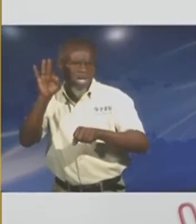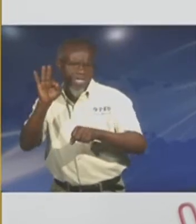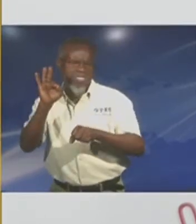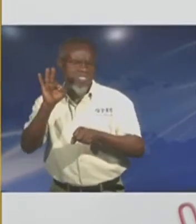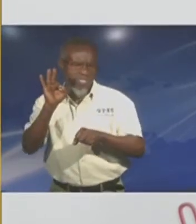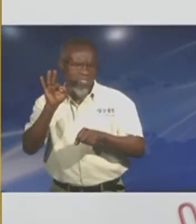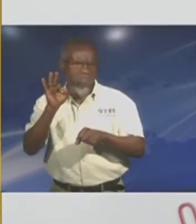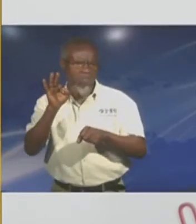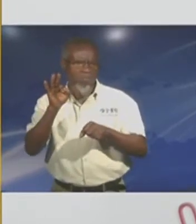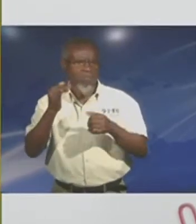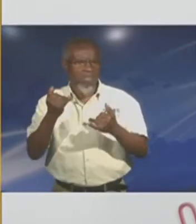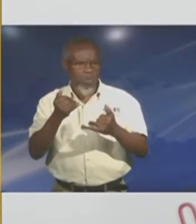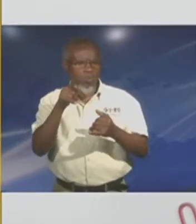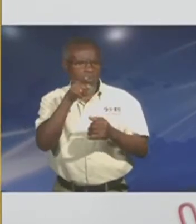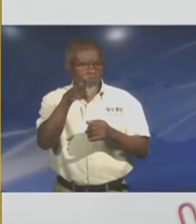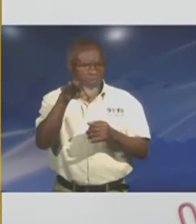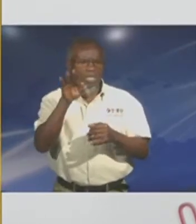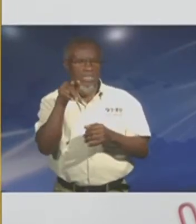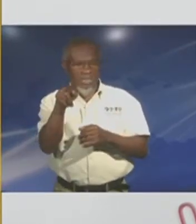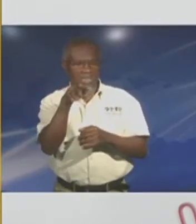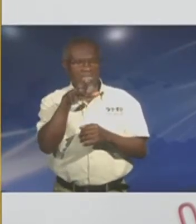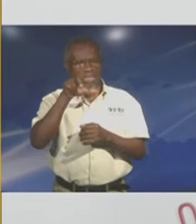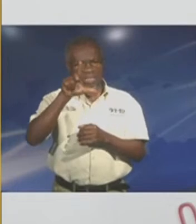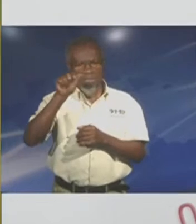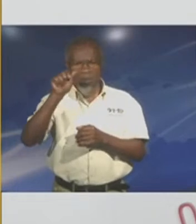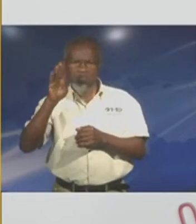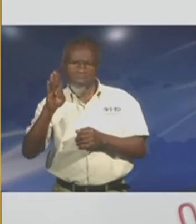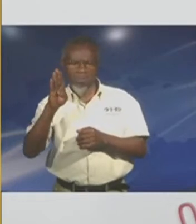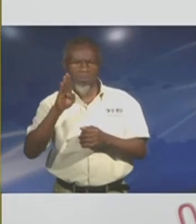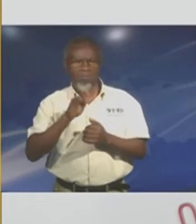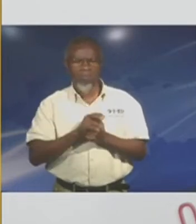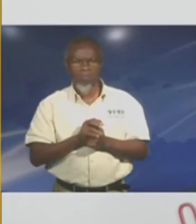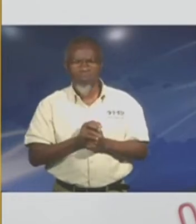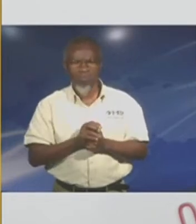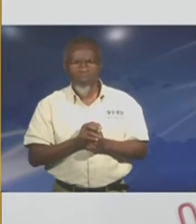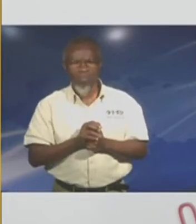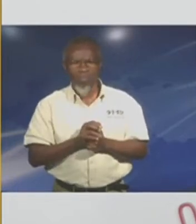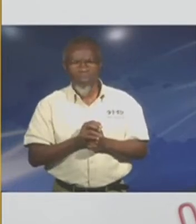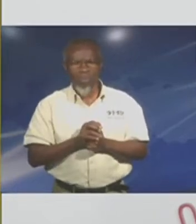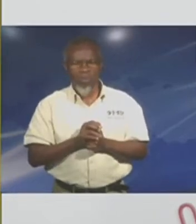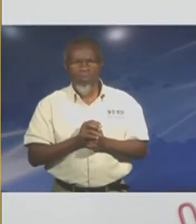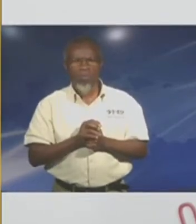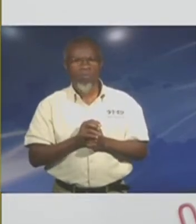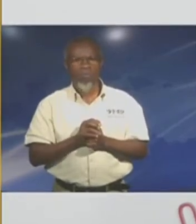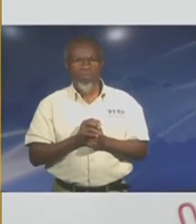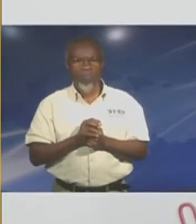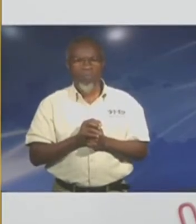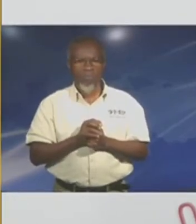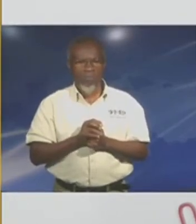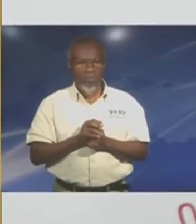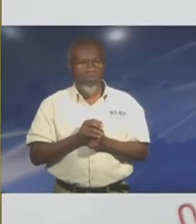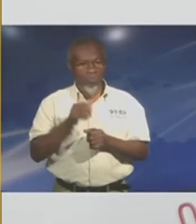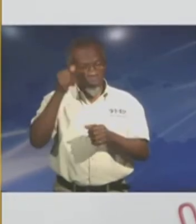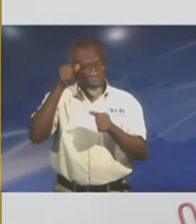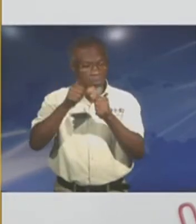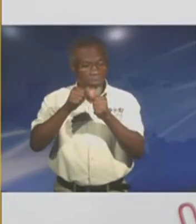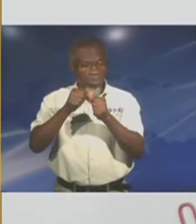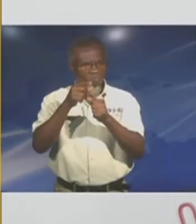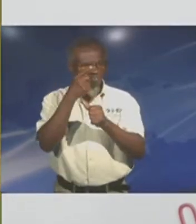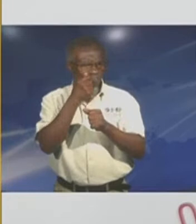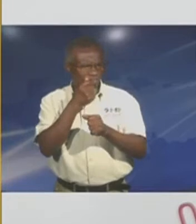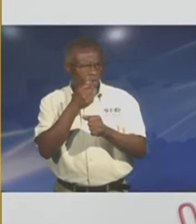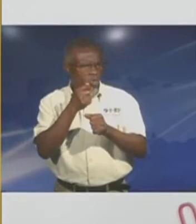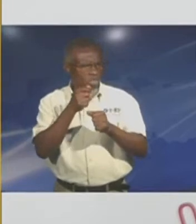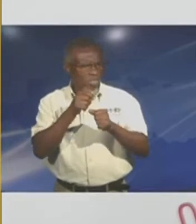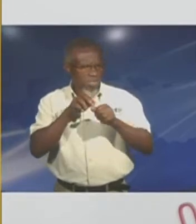through the laboratory. And with the upward trend in COVID, which is transmitted in the same way as influenza, we did